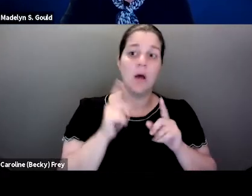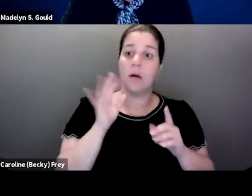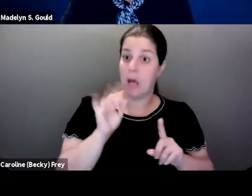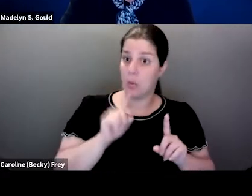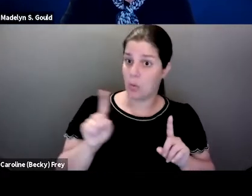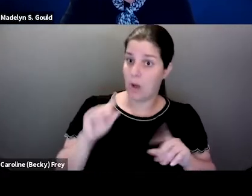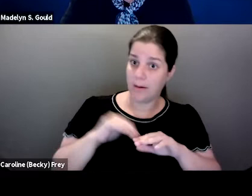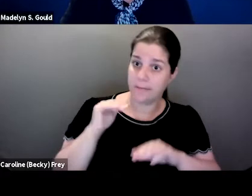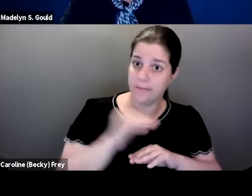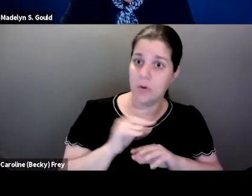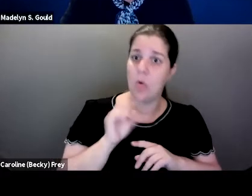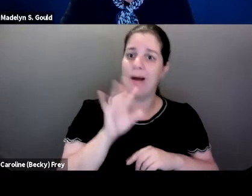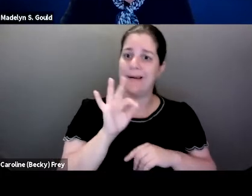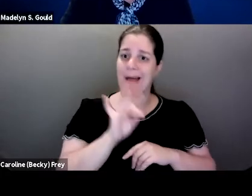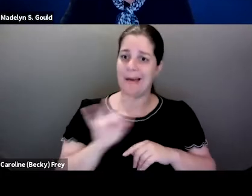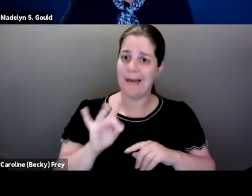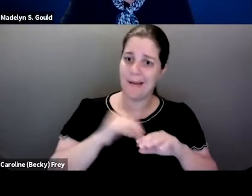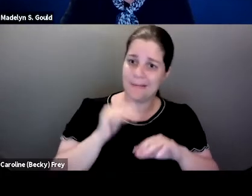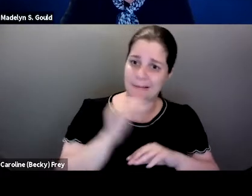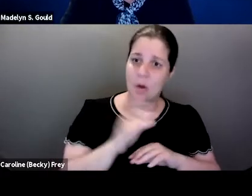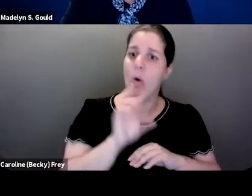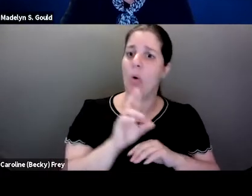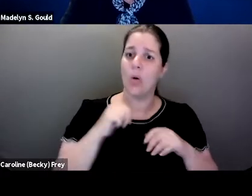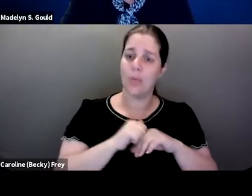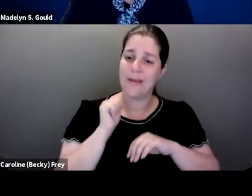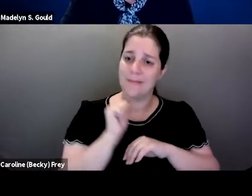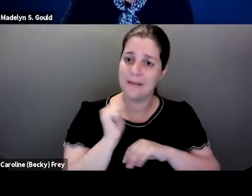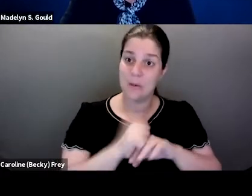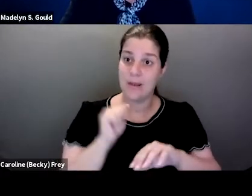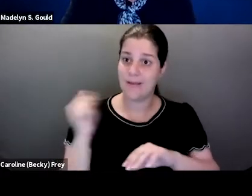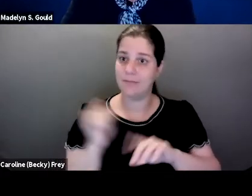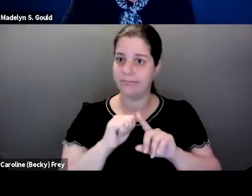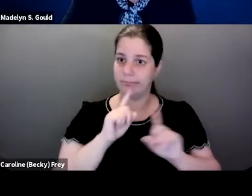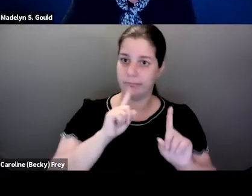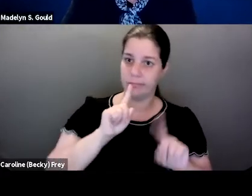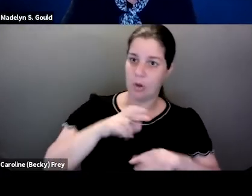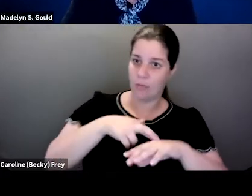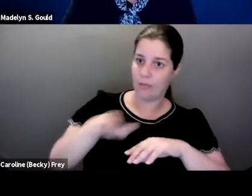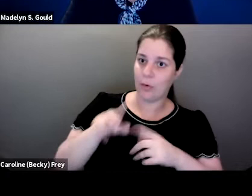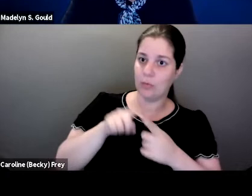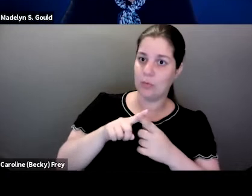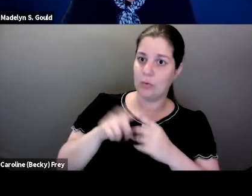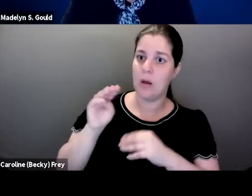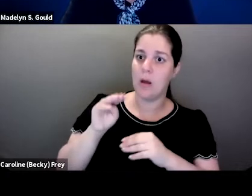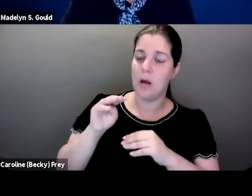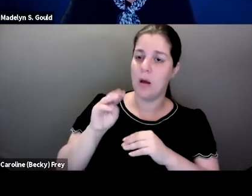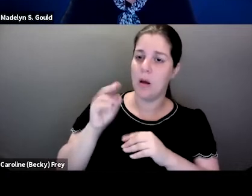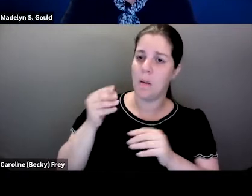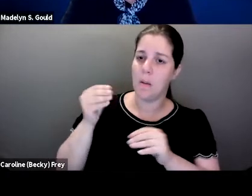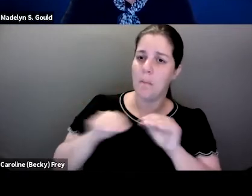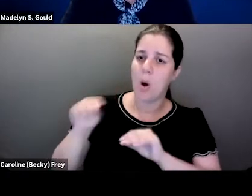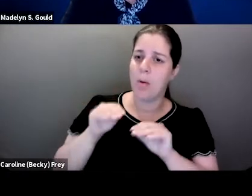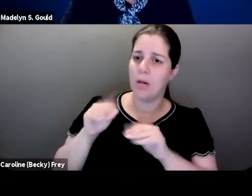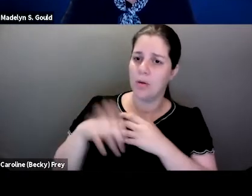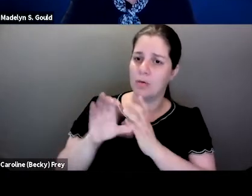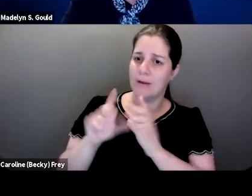or 988 or sending to a mobile crisis team, and what types of outcomes emerge after different